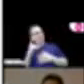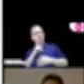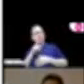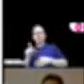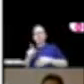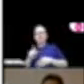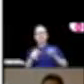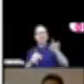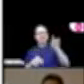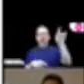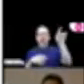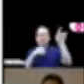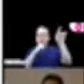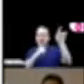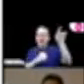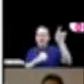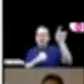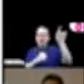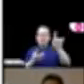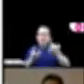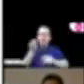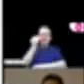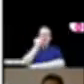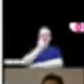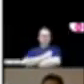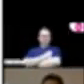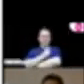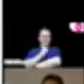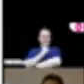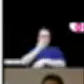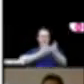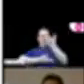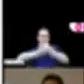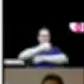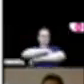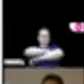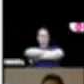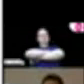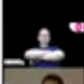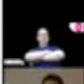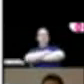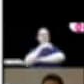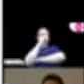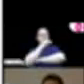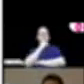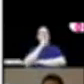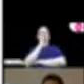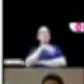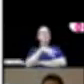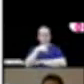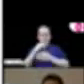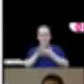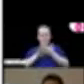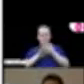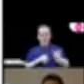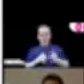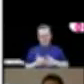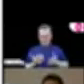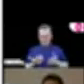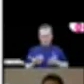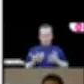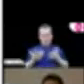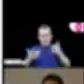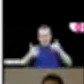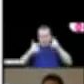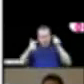man. And we are coming from reserved countries where we respect men, where we don't talk to elders anyhow, where we